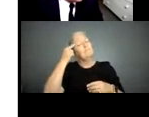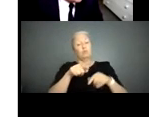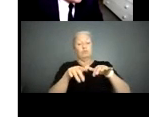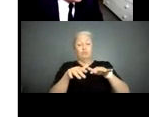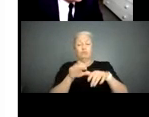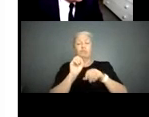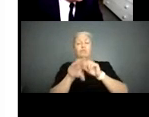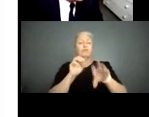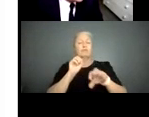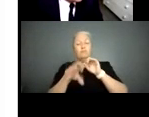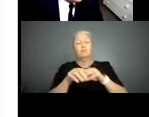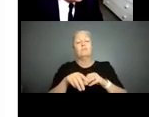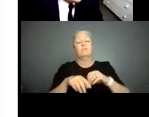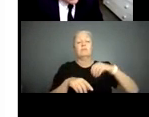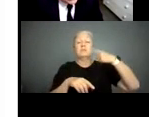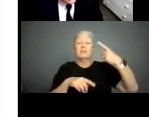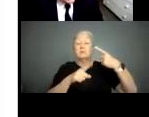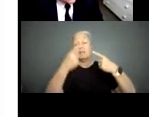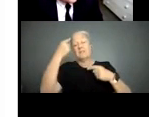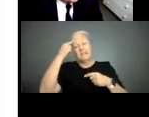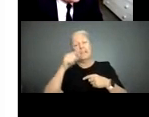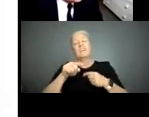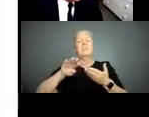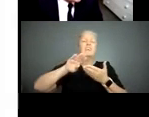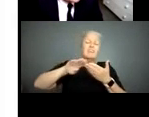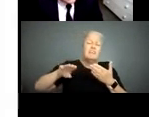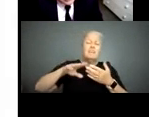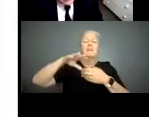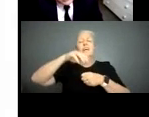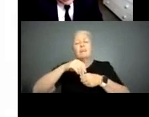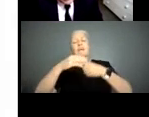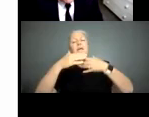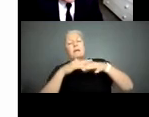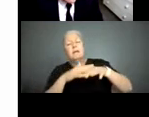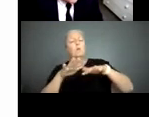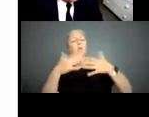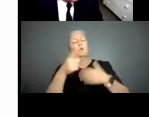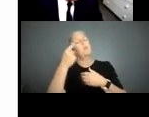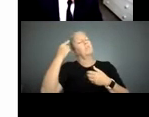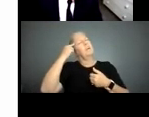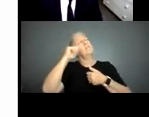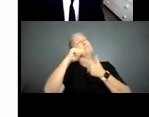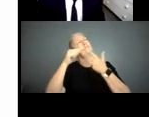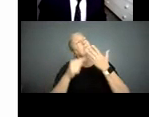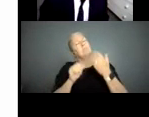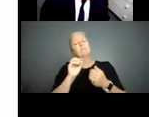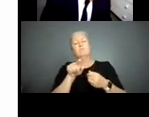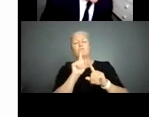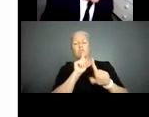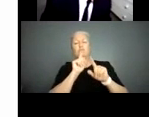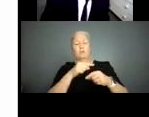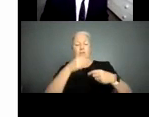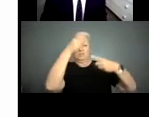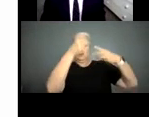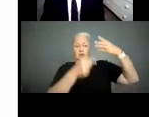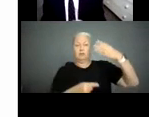at the top there, exclusion, segregation, integration, or inclusion, applies to these scenarios. I'll give you a minute or so to do that. Thank